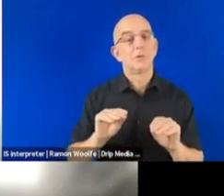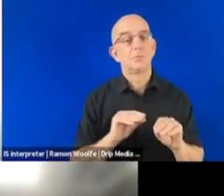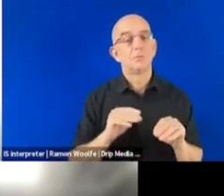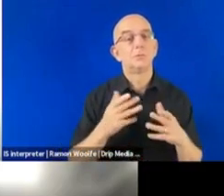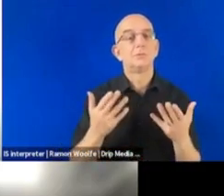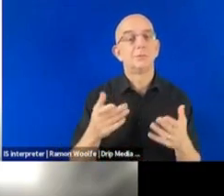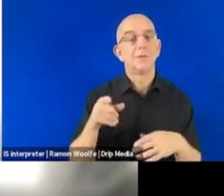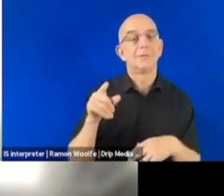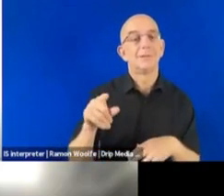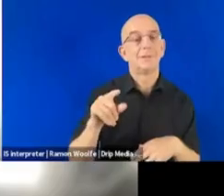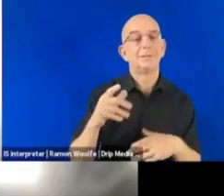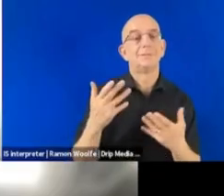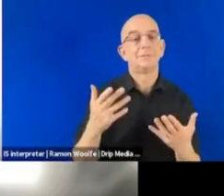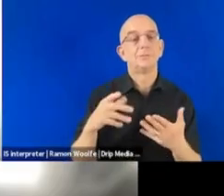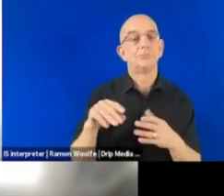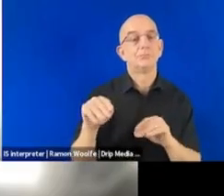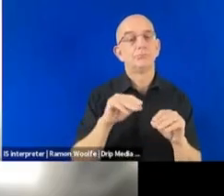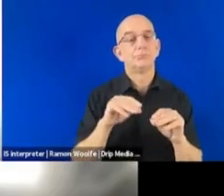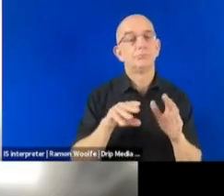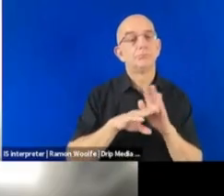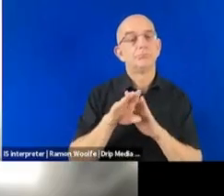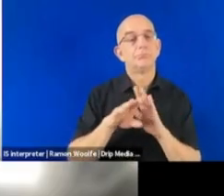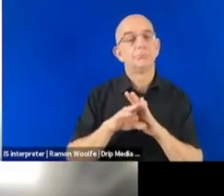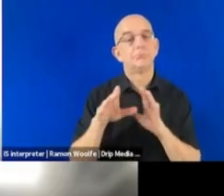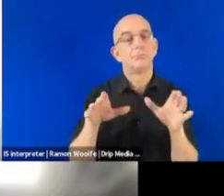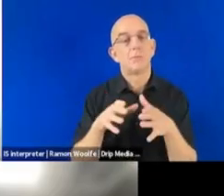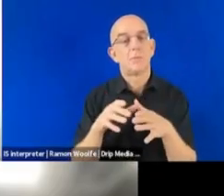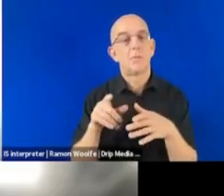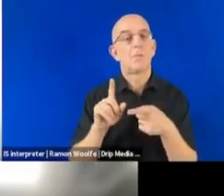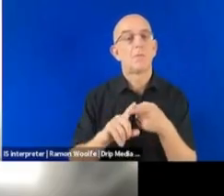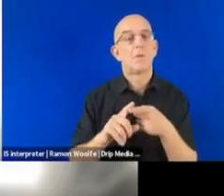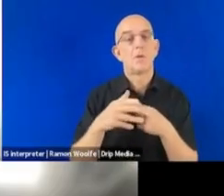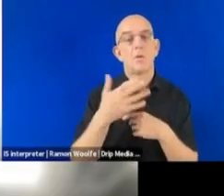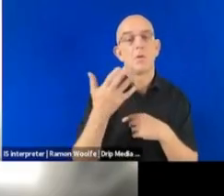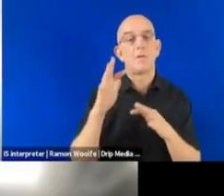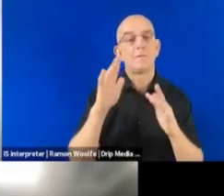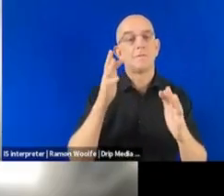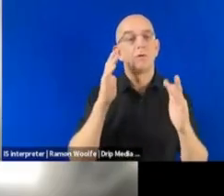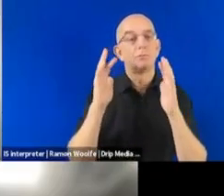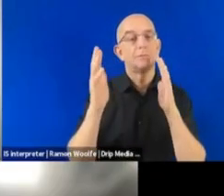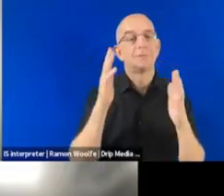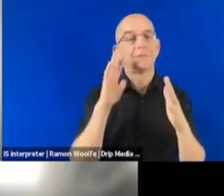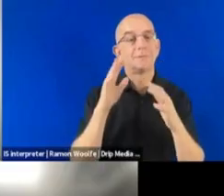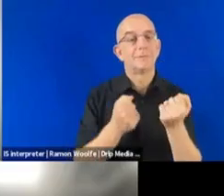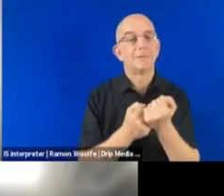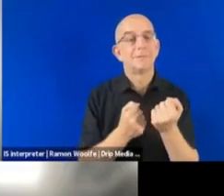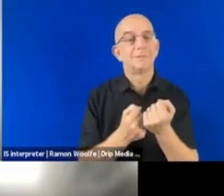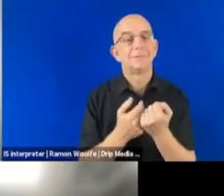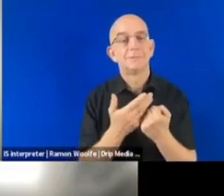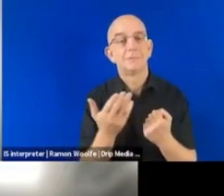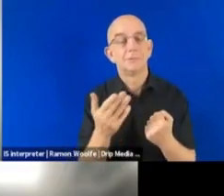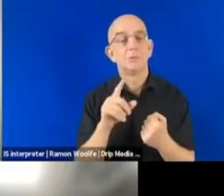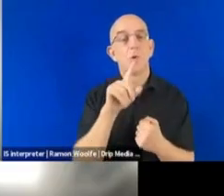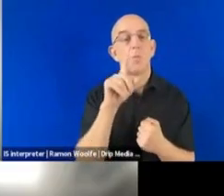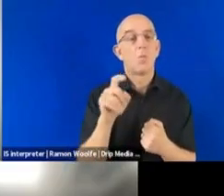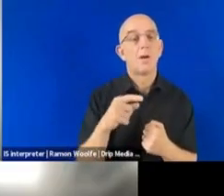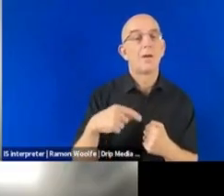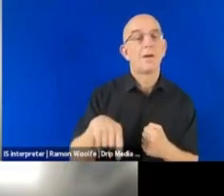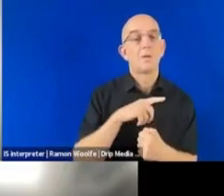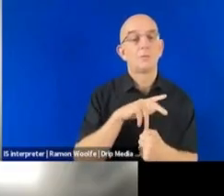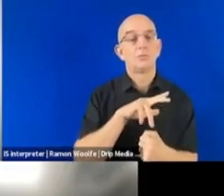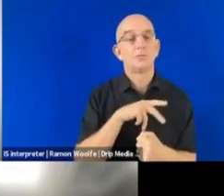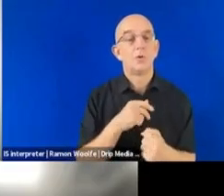Yes, we also have encountered a number of challenges. So number one, where we are working with different stakeholders, so we